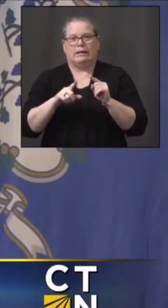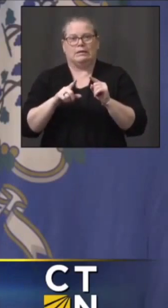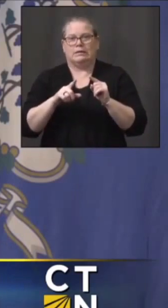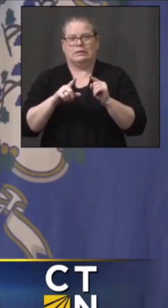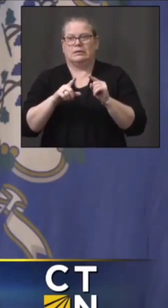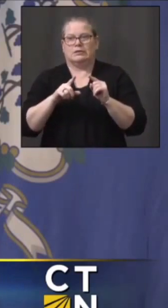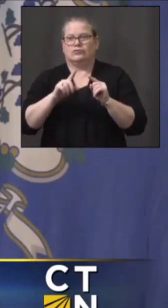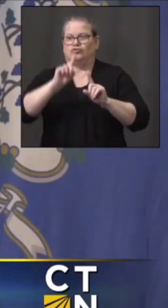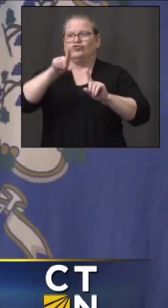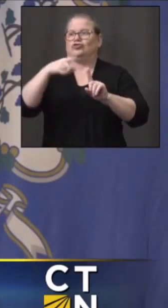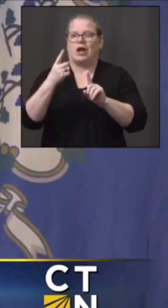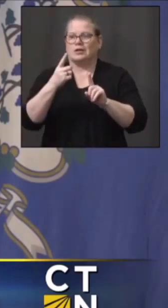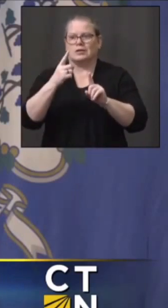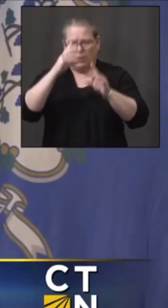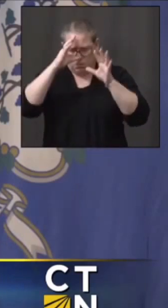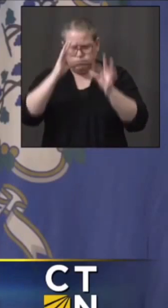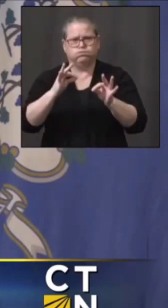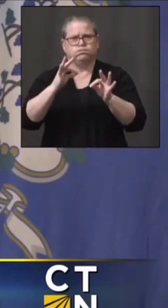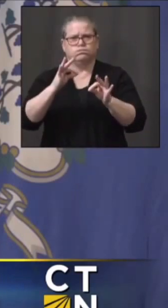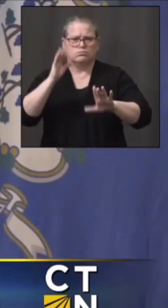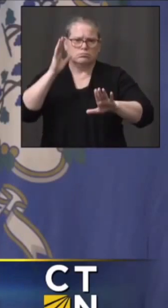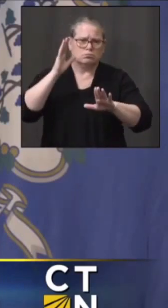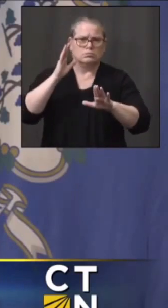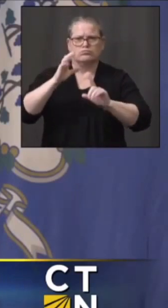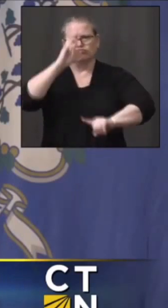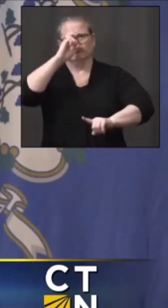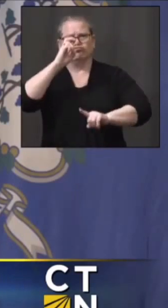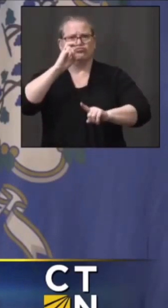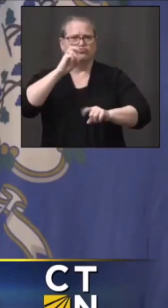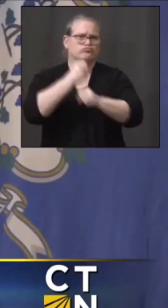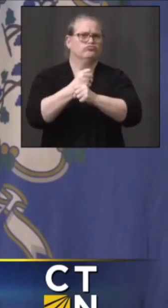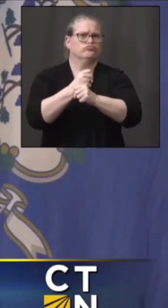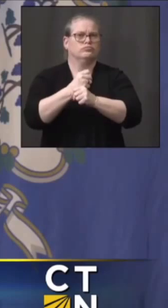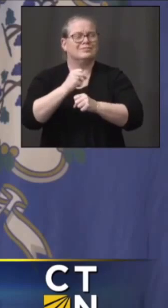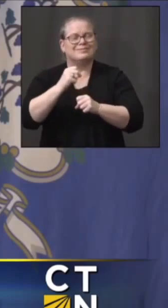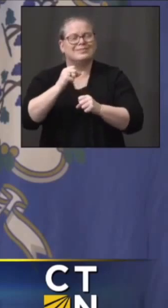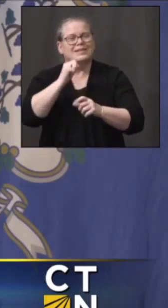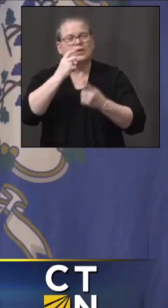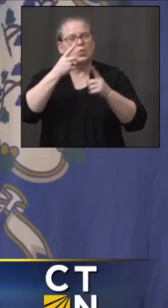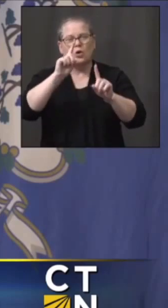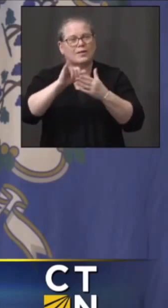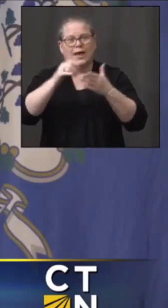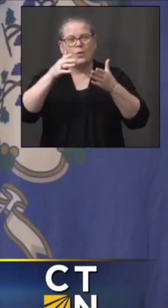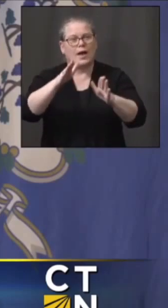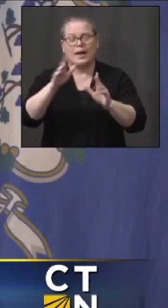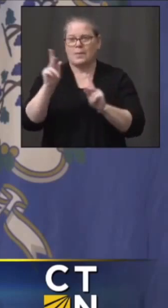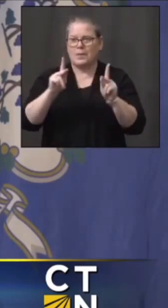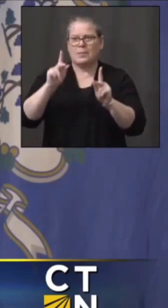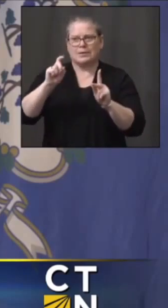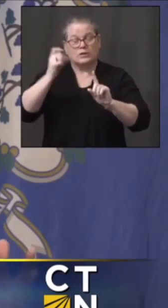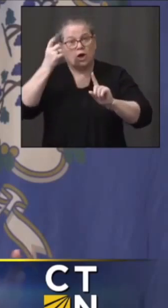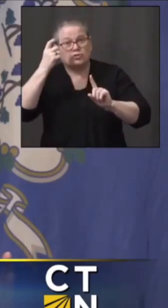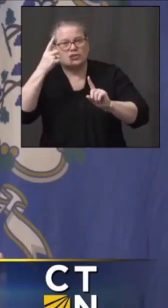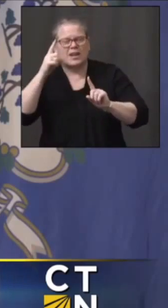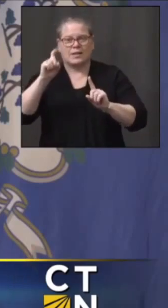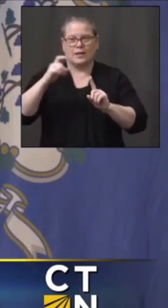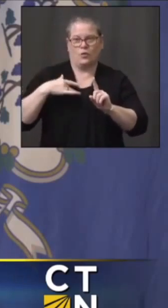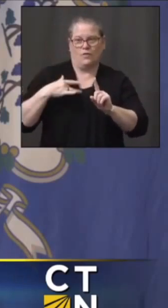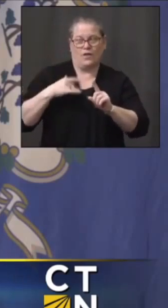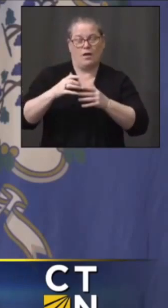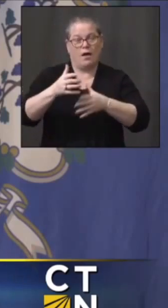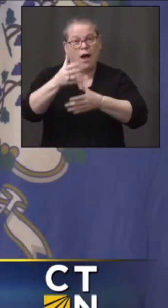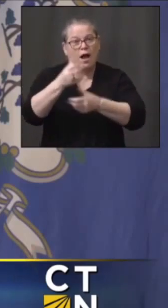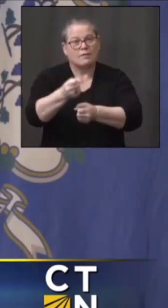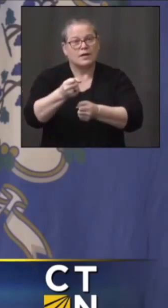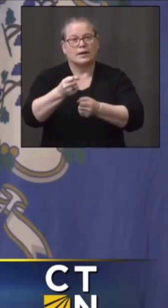way it works. This is a situation where people have to have a sense of direction, have to have a sense of confidence, have a sense of trust